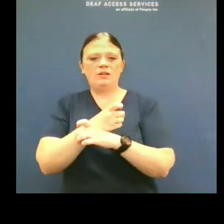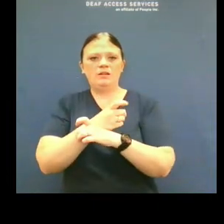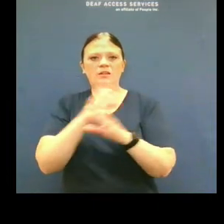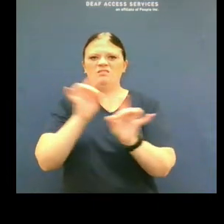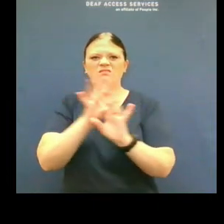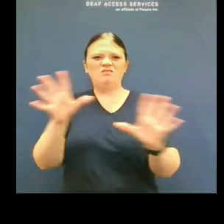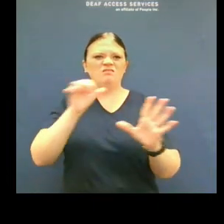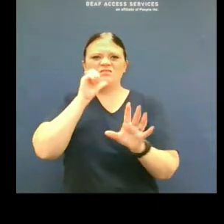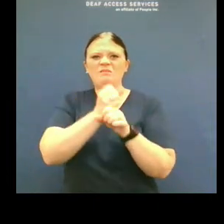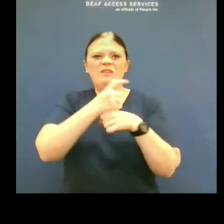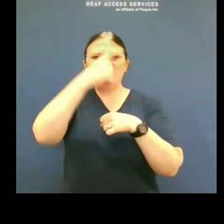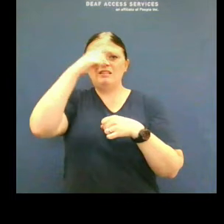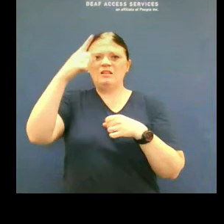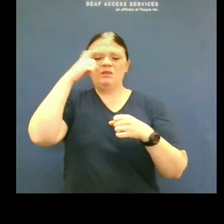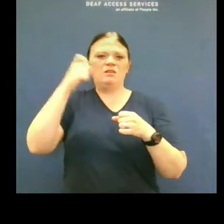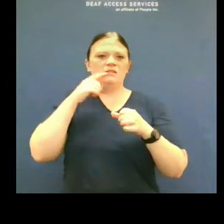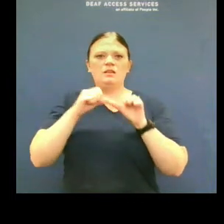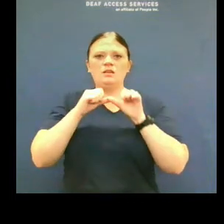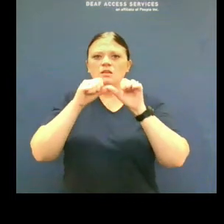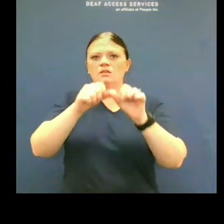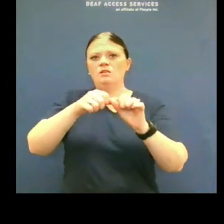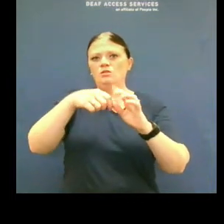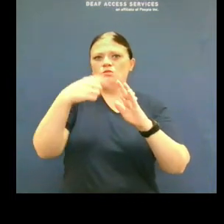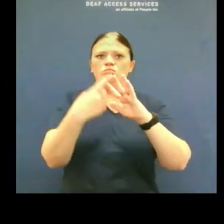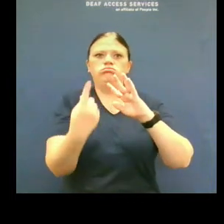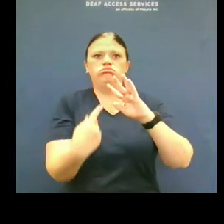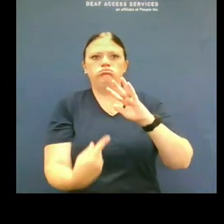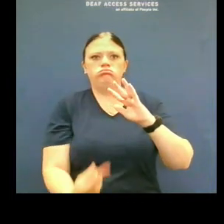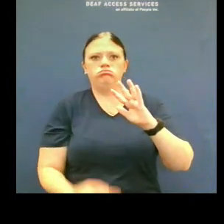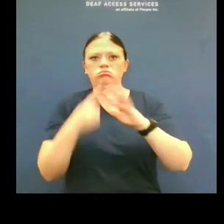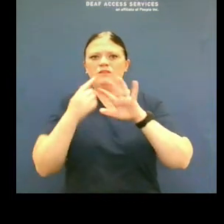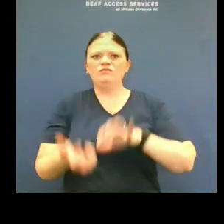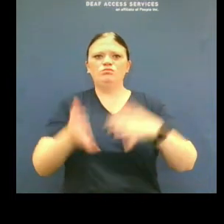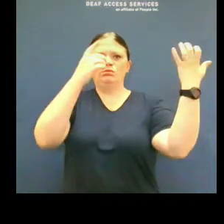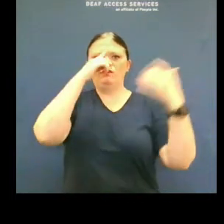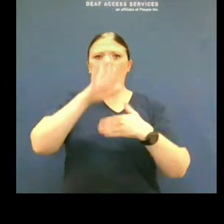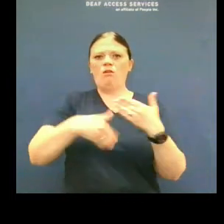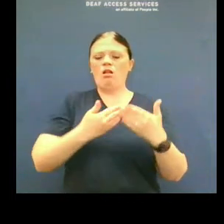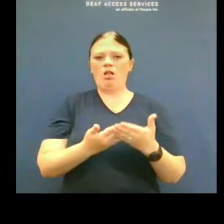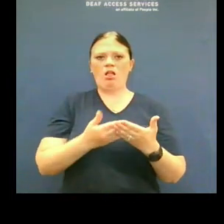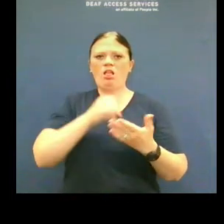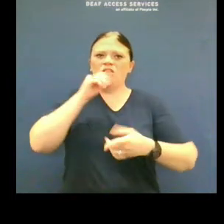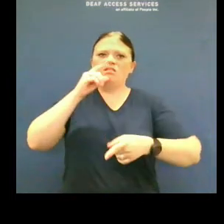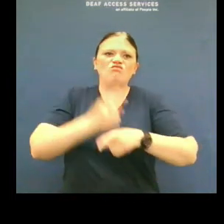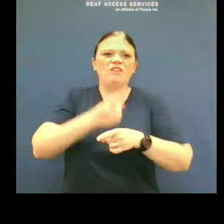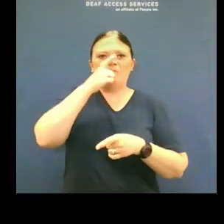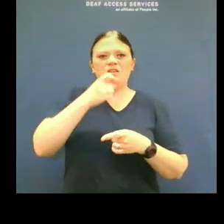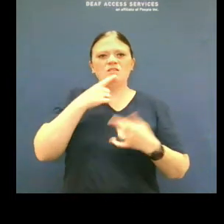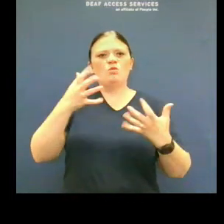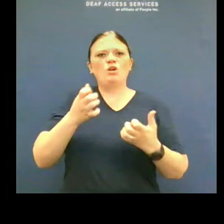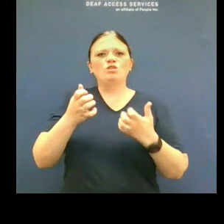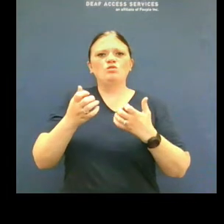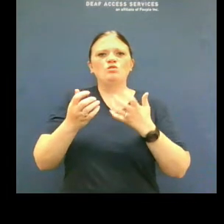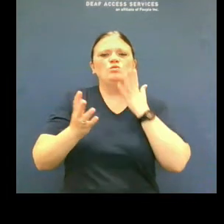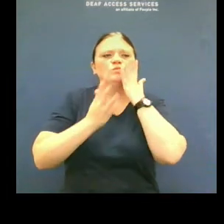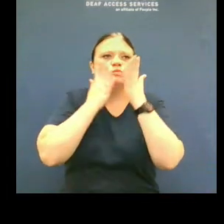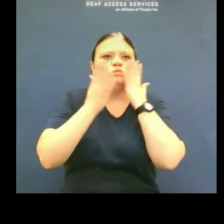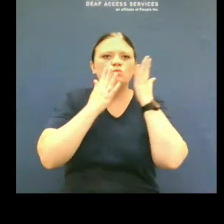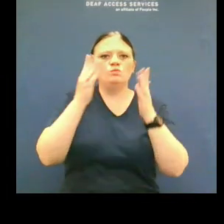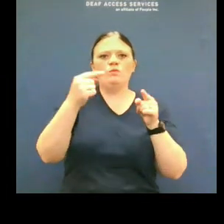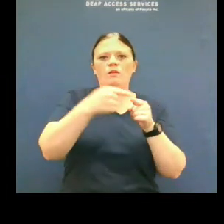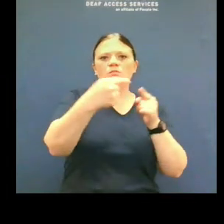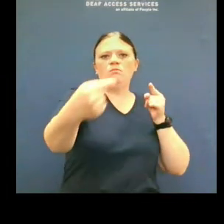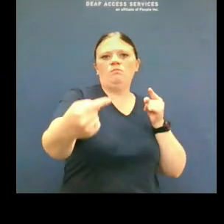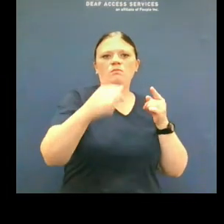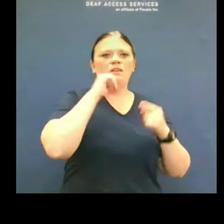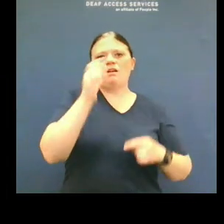it is a descending spiral ending in destruction for all. It is immoral because it seeks to humiliate the opponent rather than win his